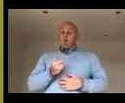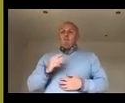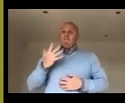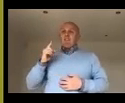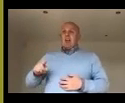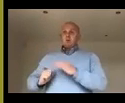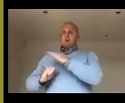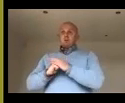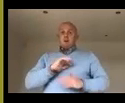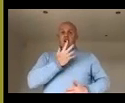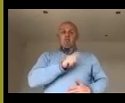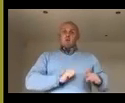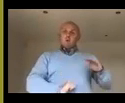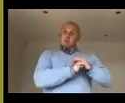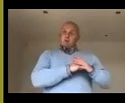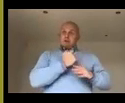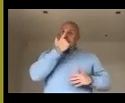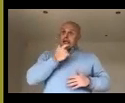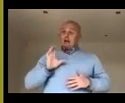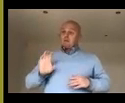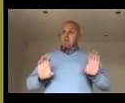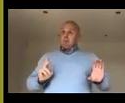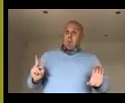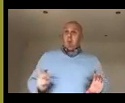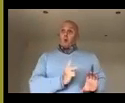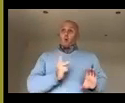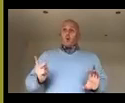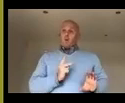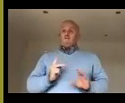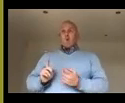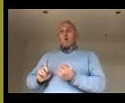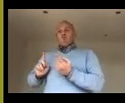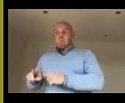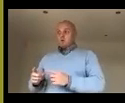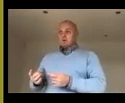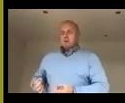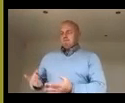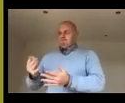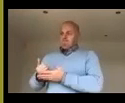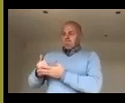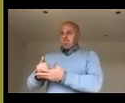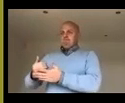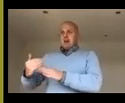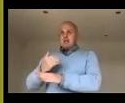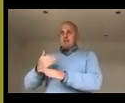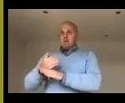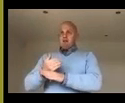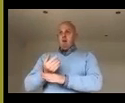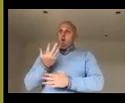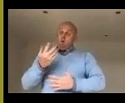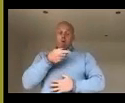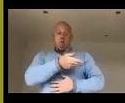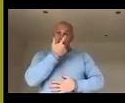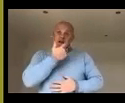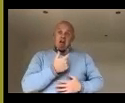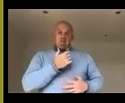you can, if you want to, apply for £5,000 for response activities and £5,000